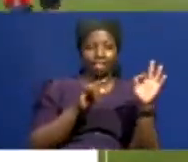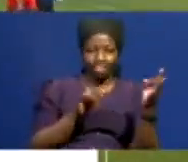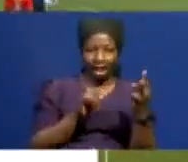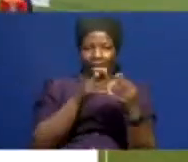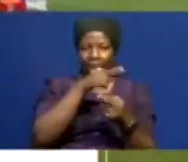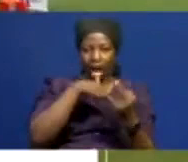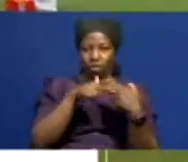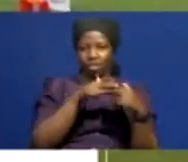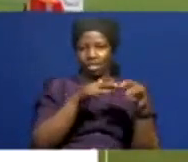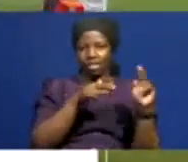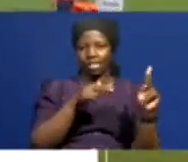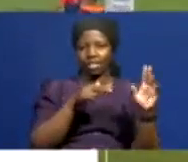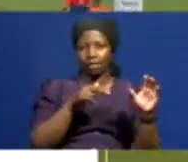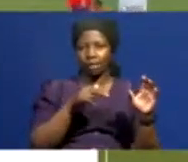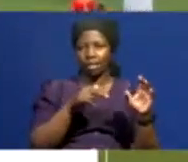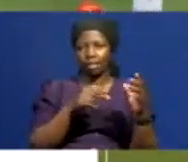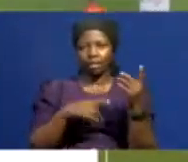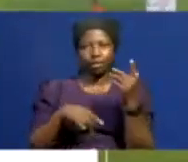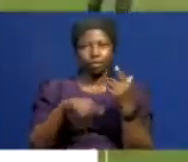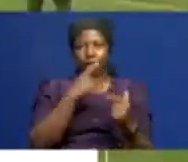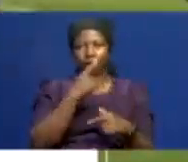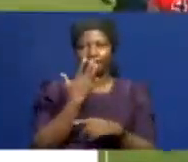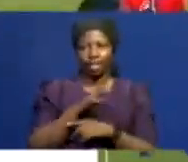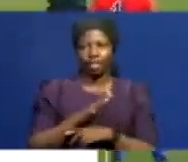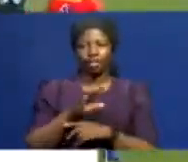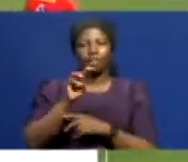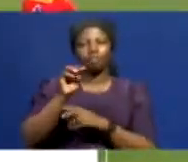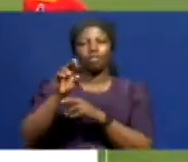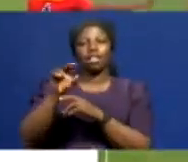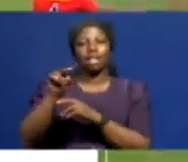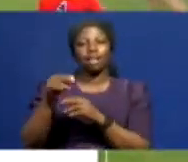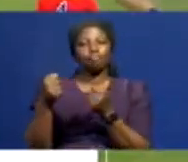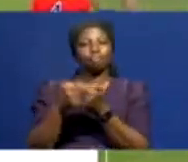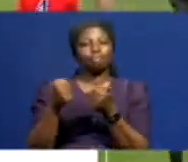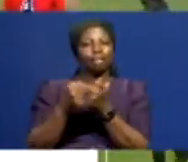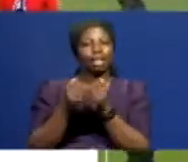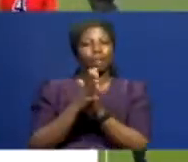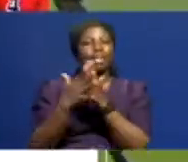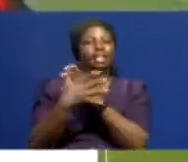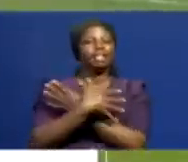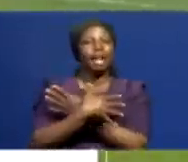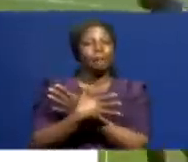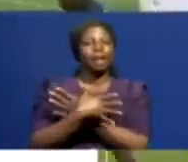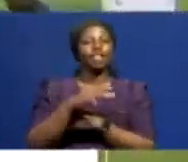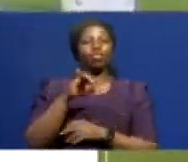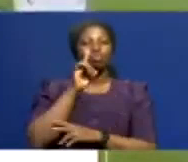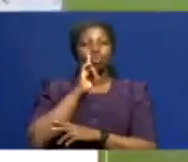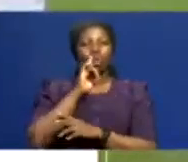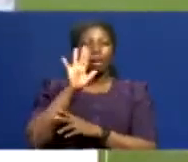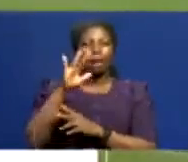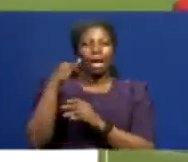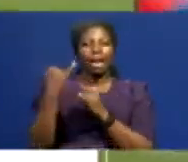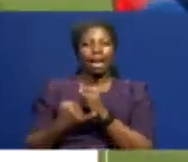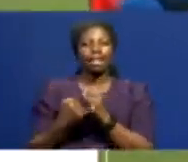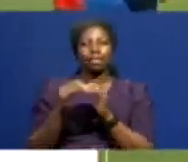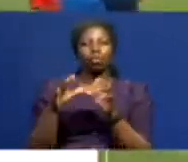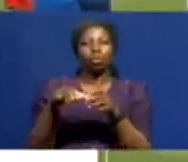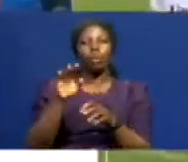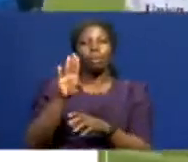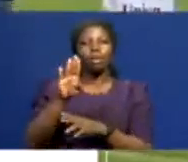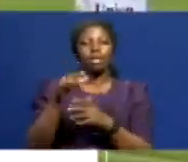match. Morans will face Germany tomorrow in their last Pool B match. Austin Sikutwa